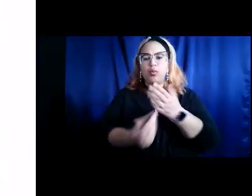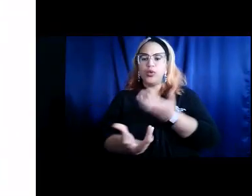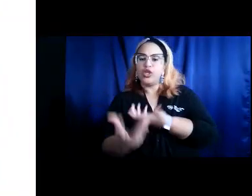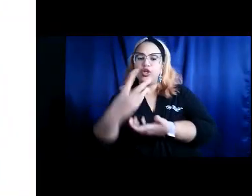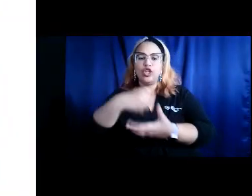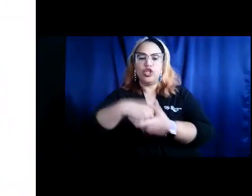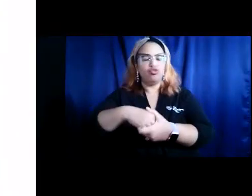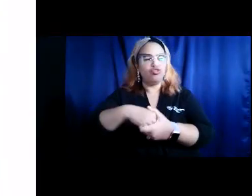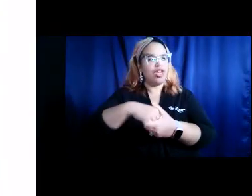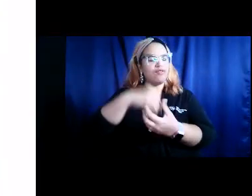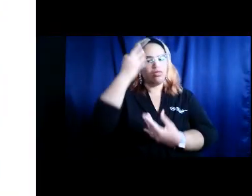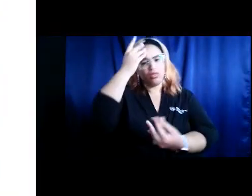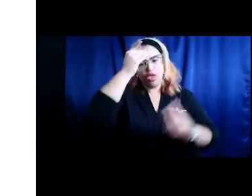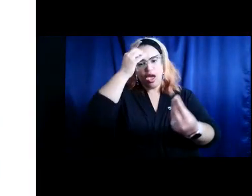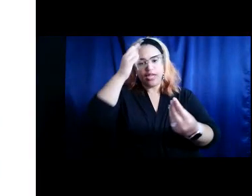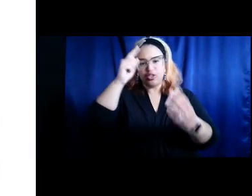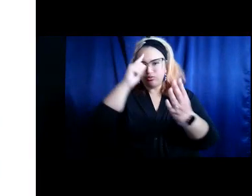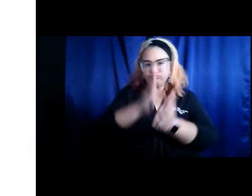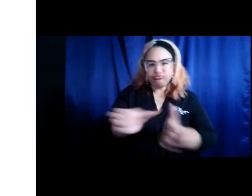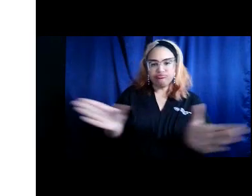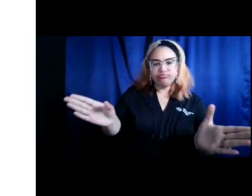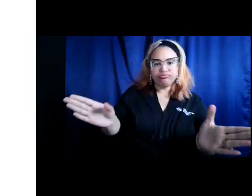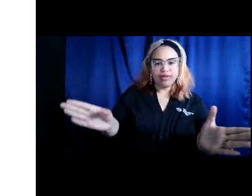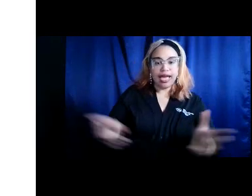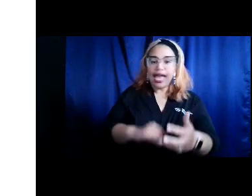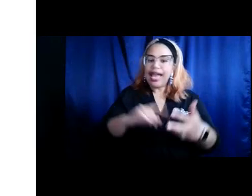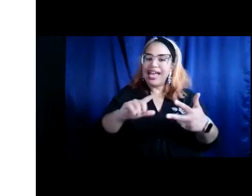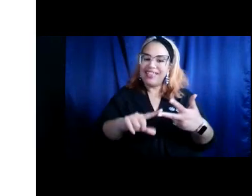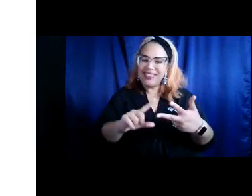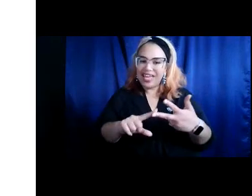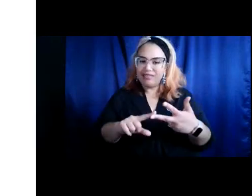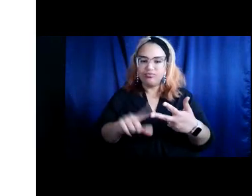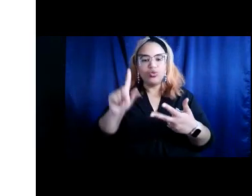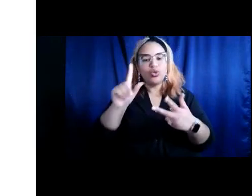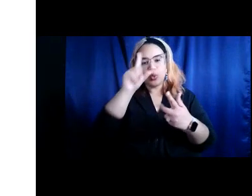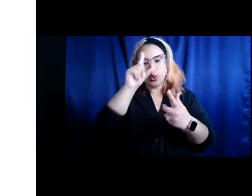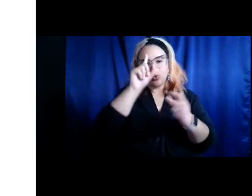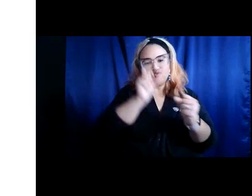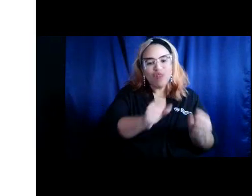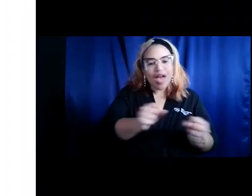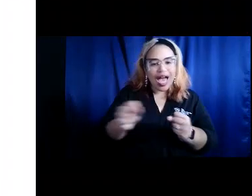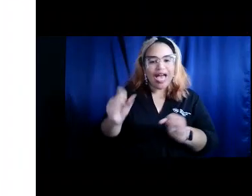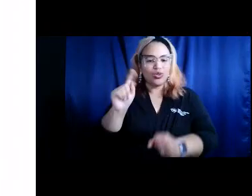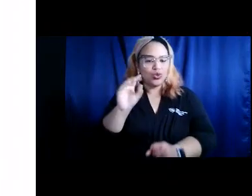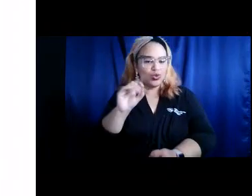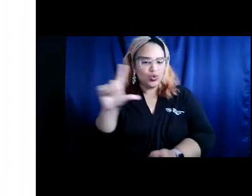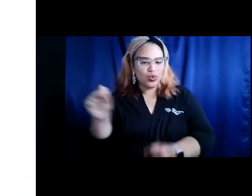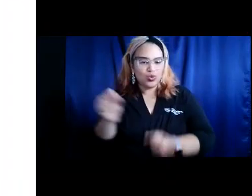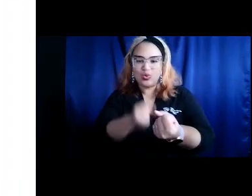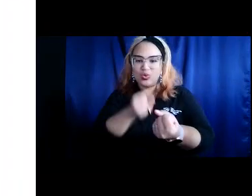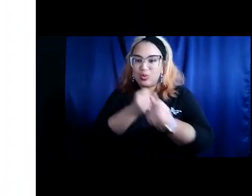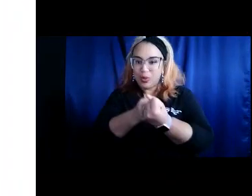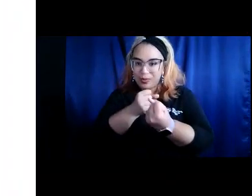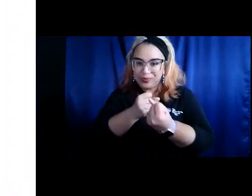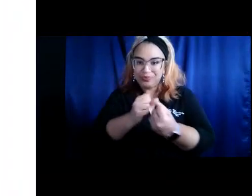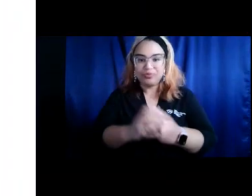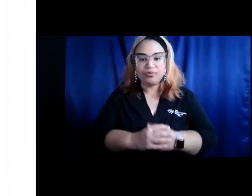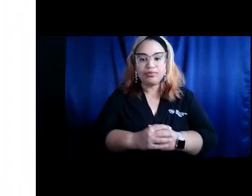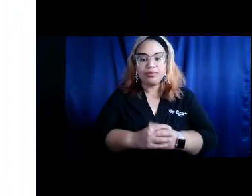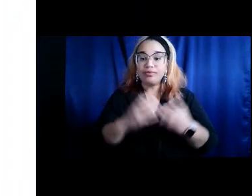own workplace. Great. Well, Allison, let's start with a quick poll of our audience. You will see on your